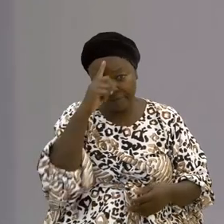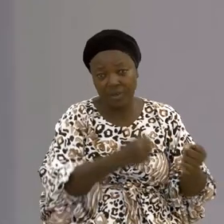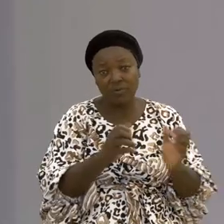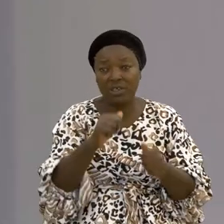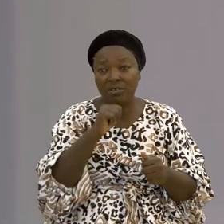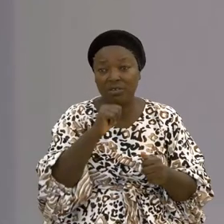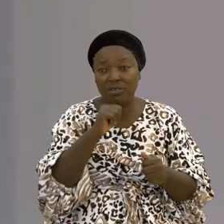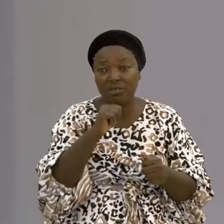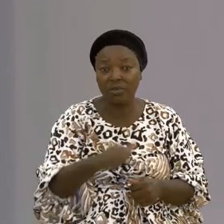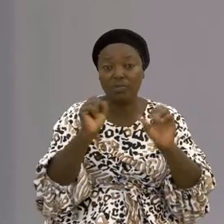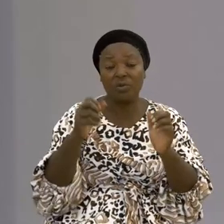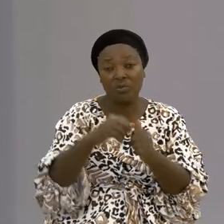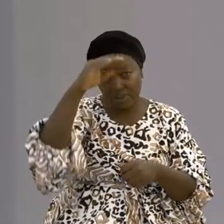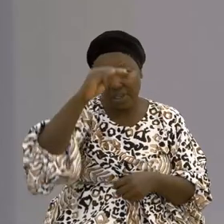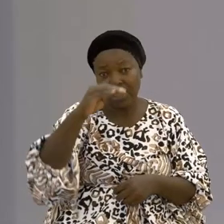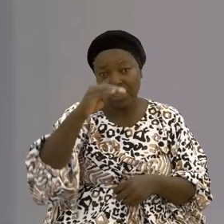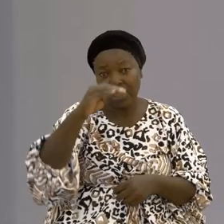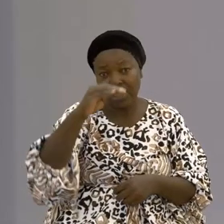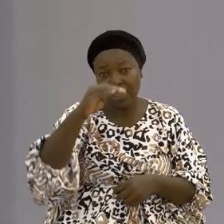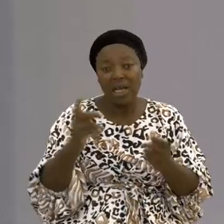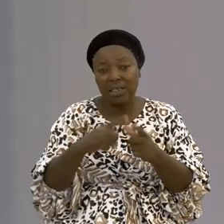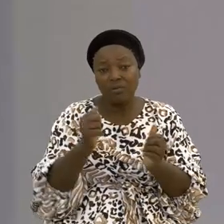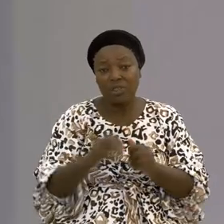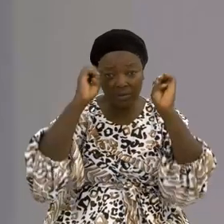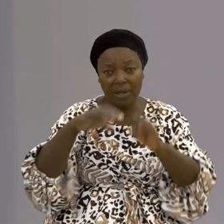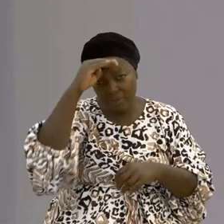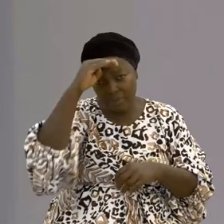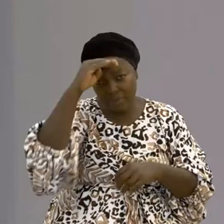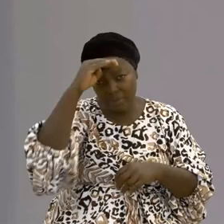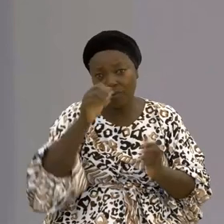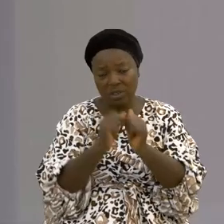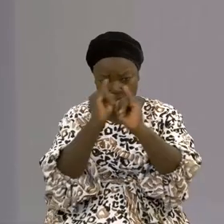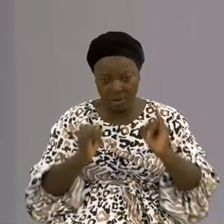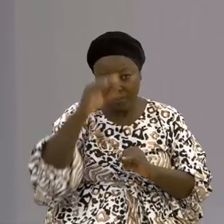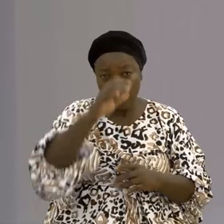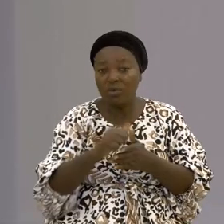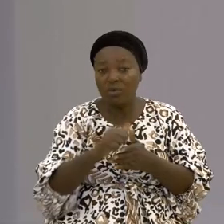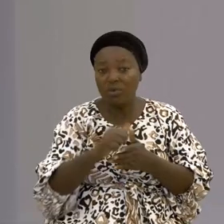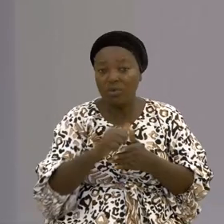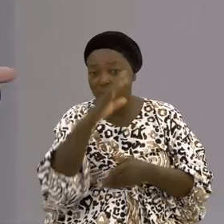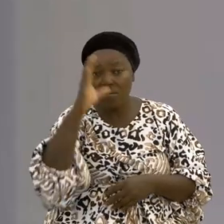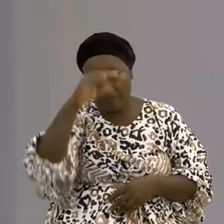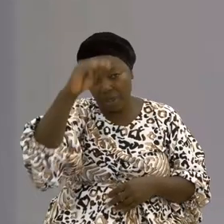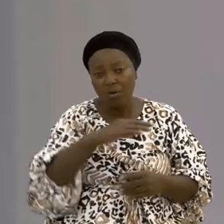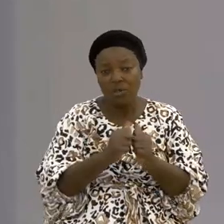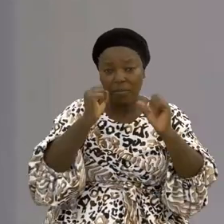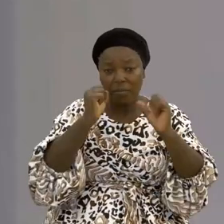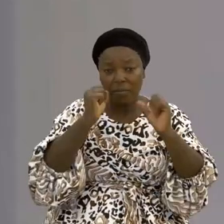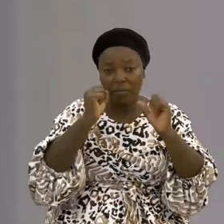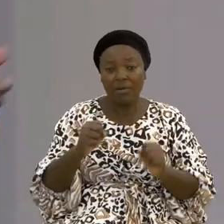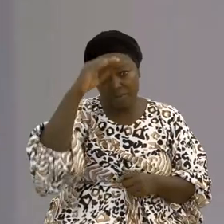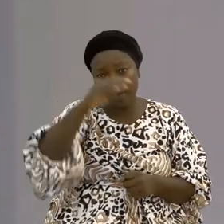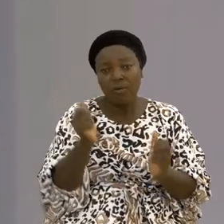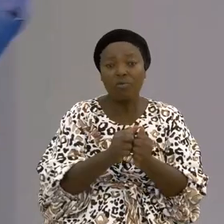impossible with men, with educated men, with idolatrous men, with occultic men, with powerful men,